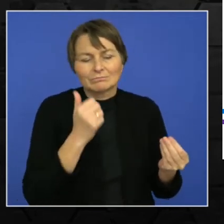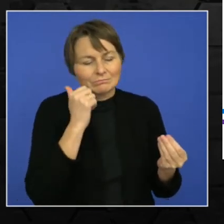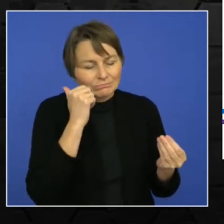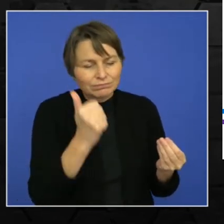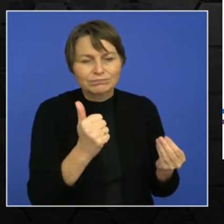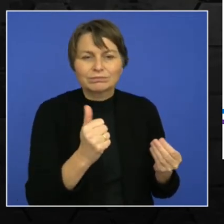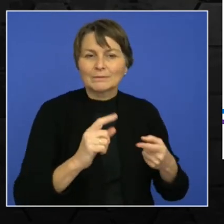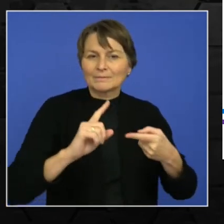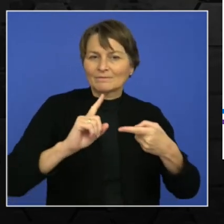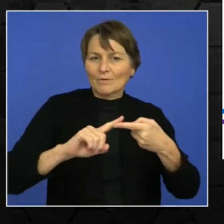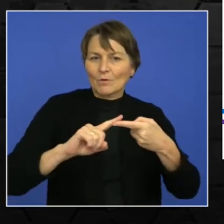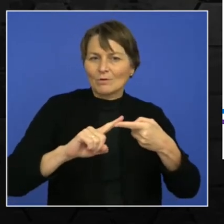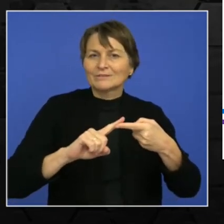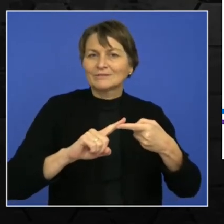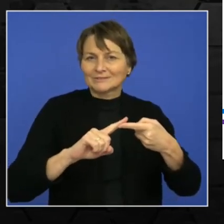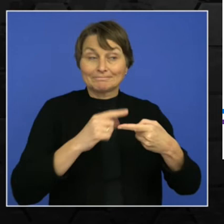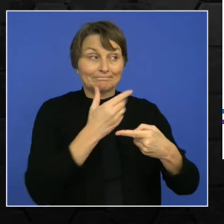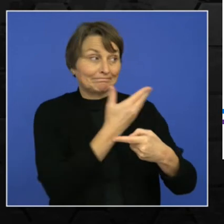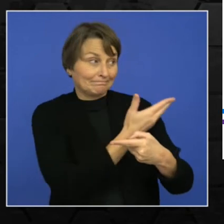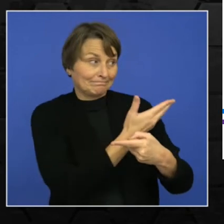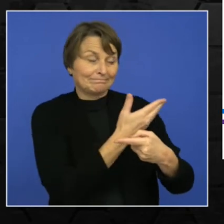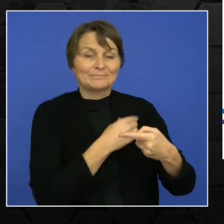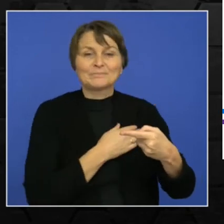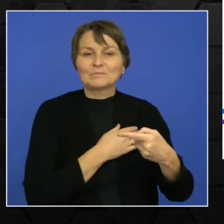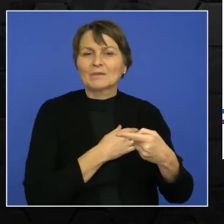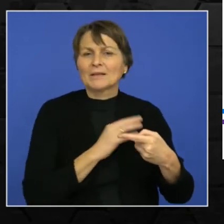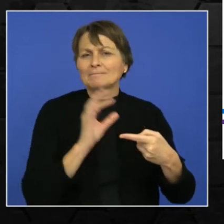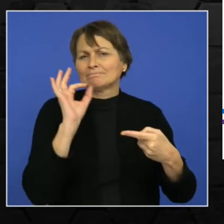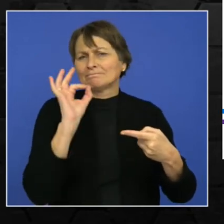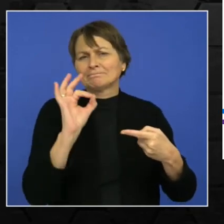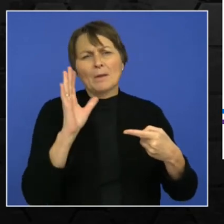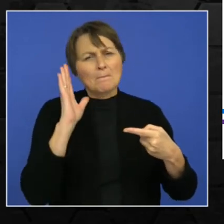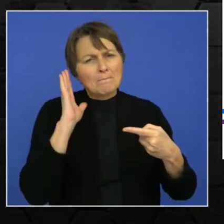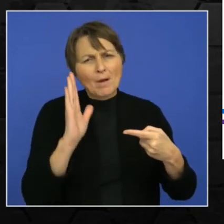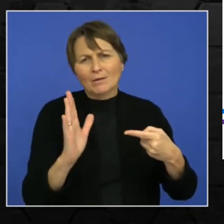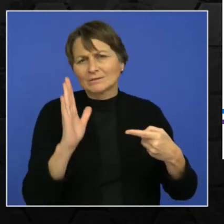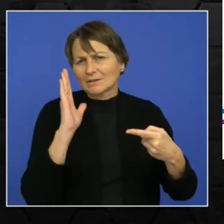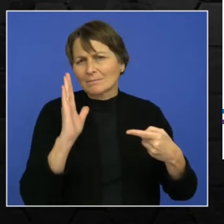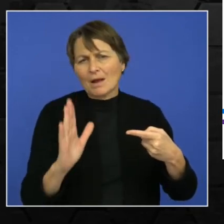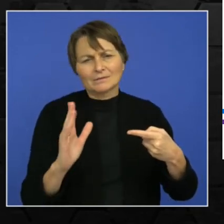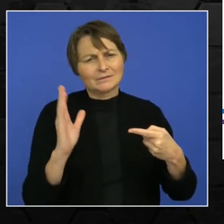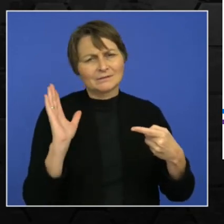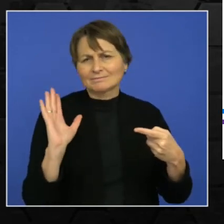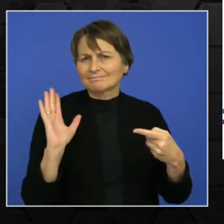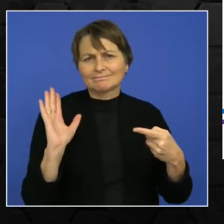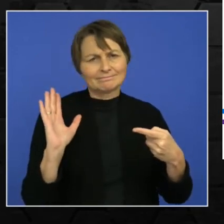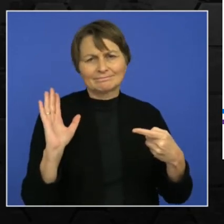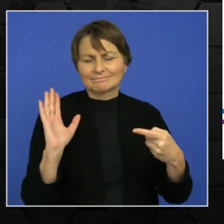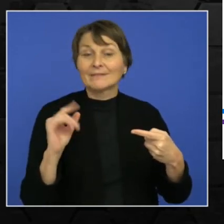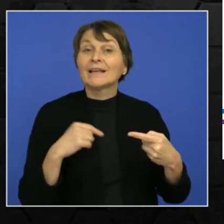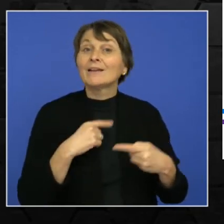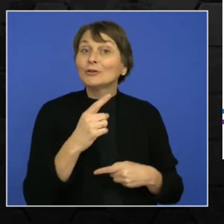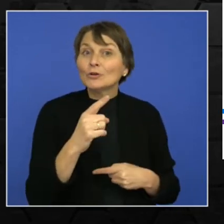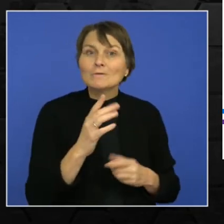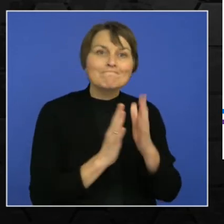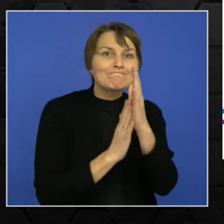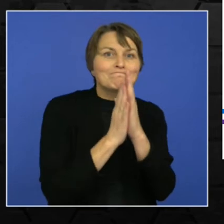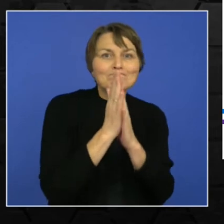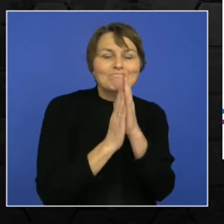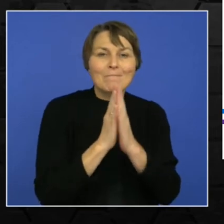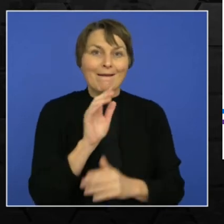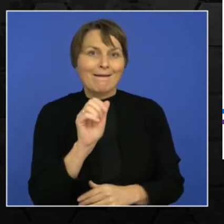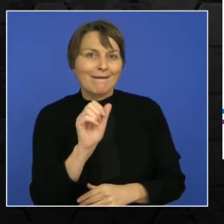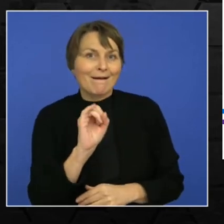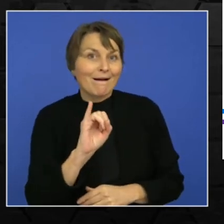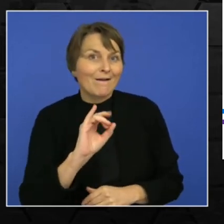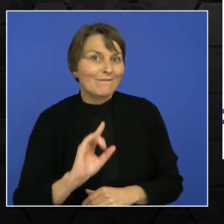Ng's Coursera course. Like this is a must-have. Like if you're coming into AI and if you haven't done